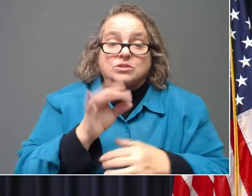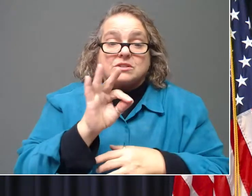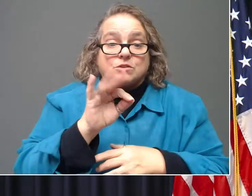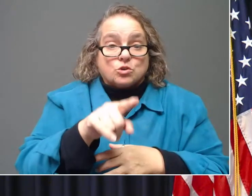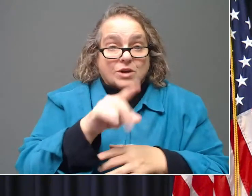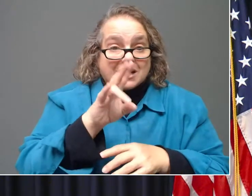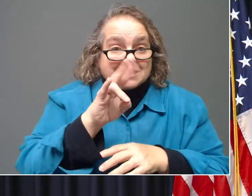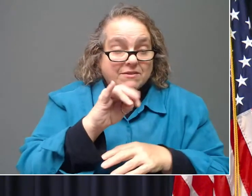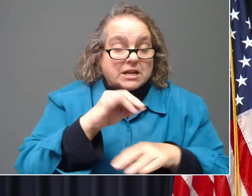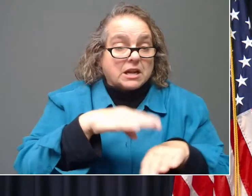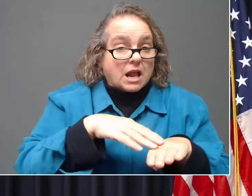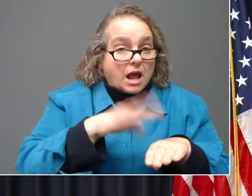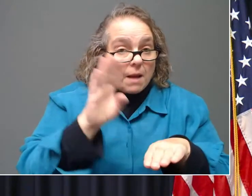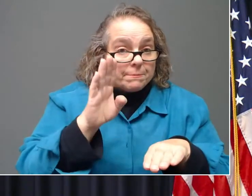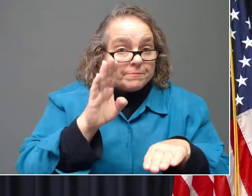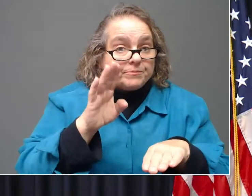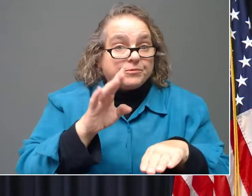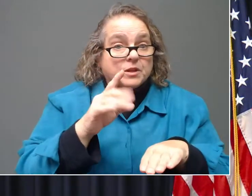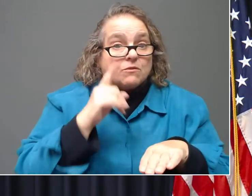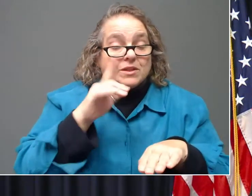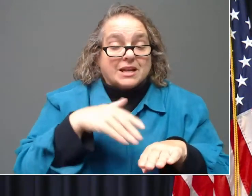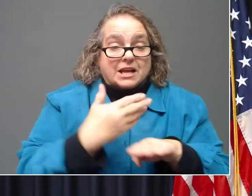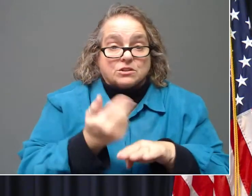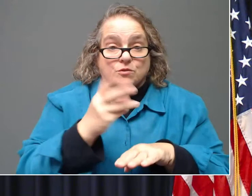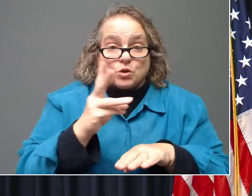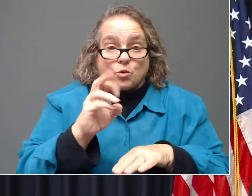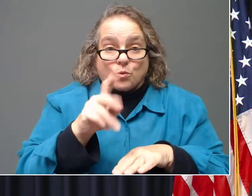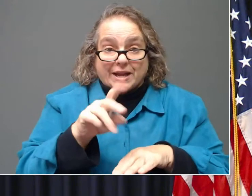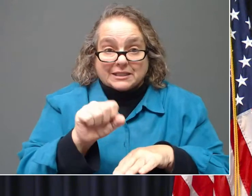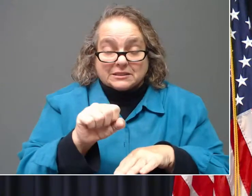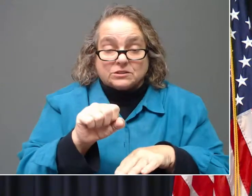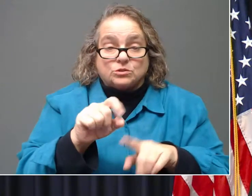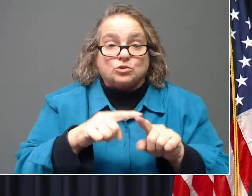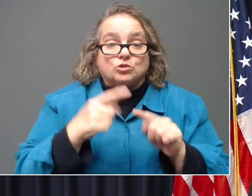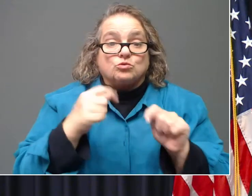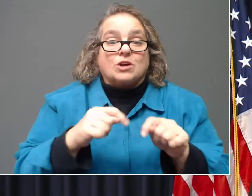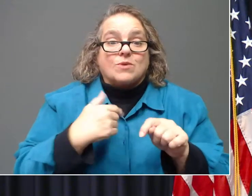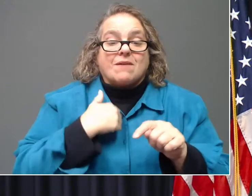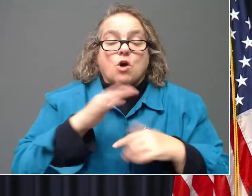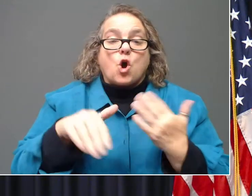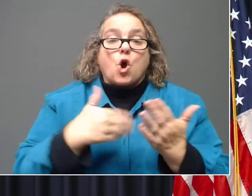want in these next couple weeks is to try to have all these appointments